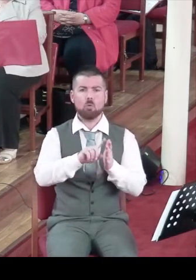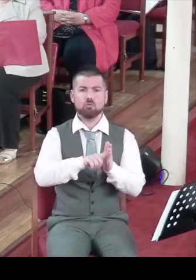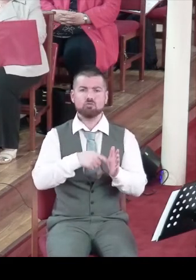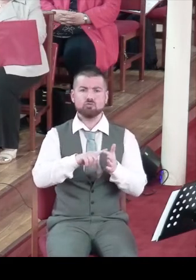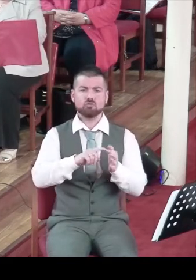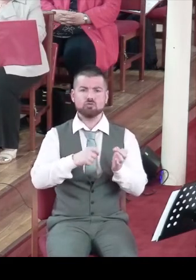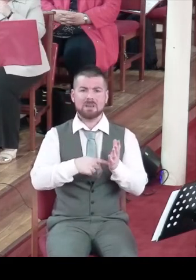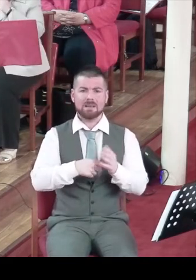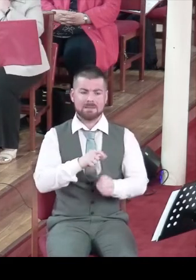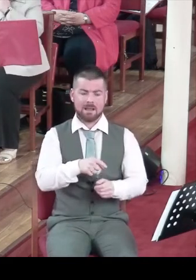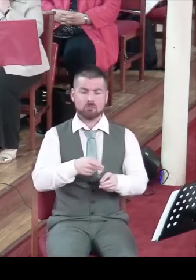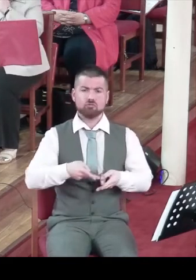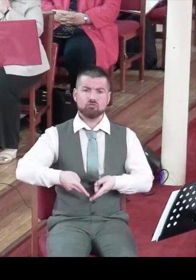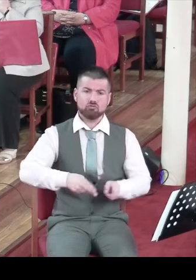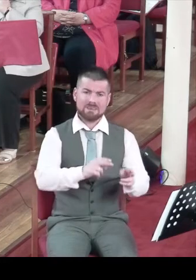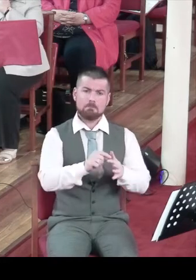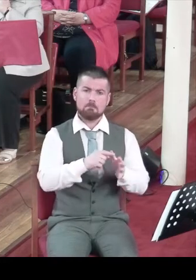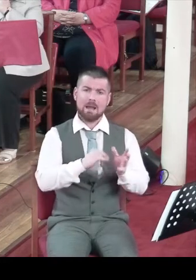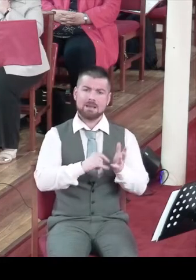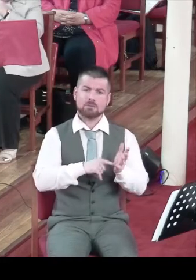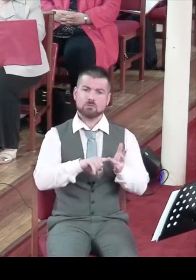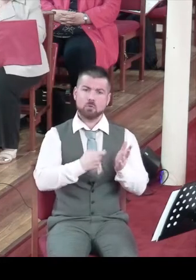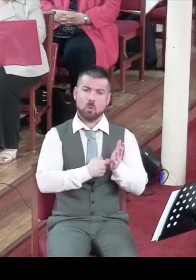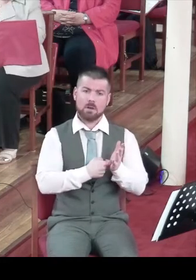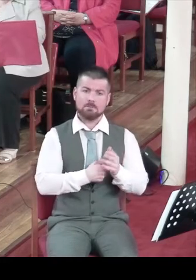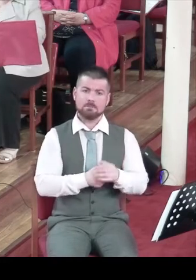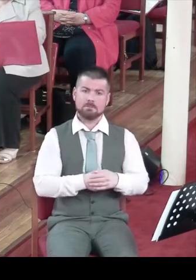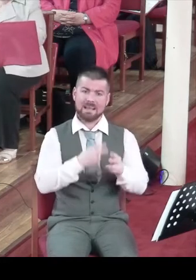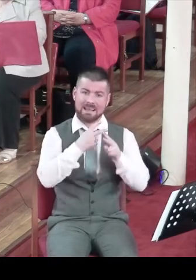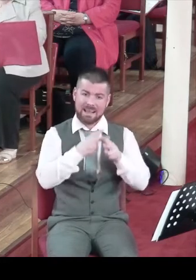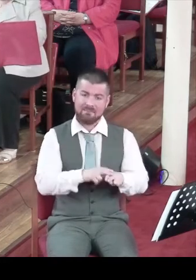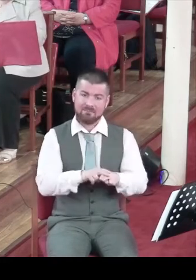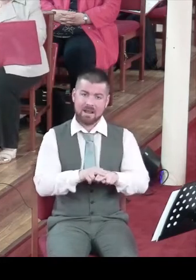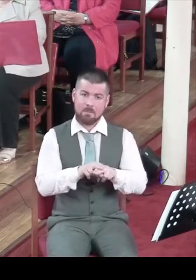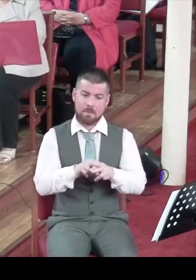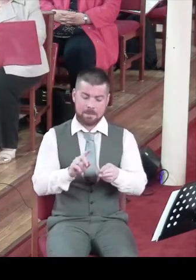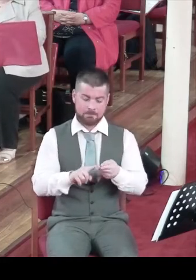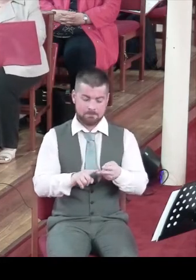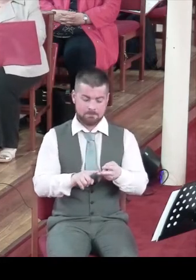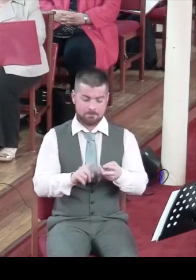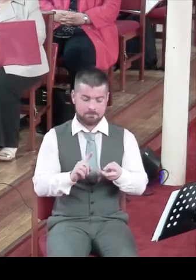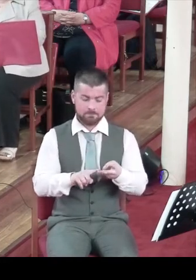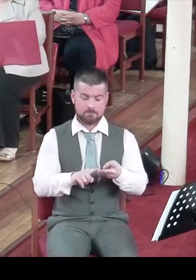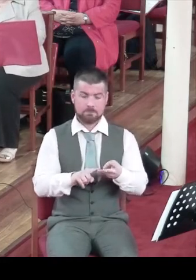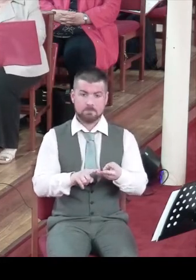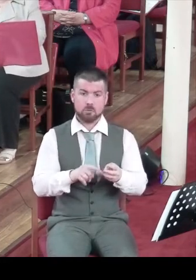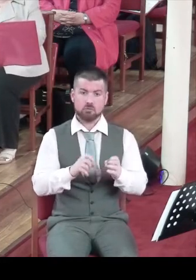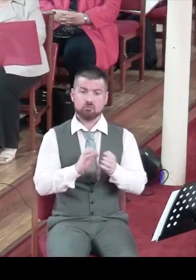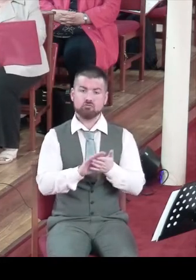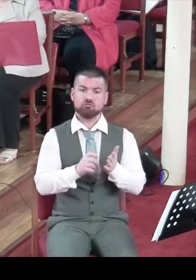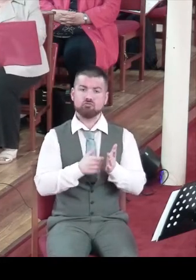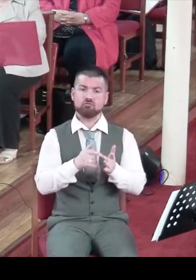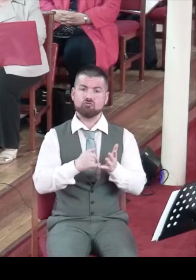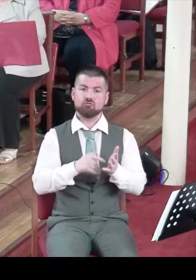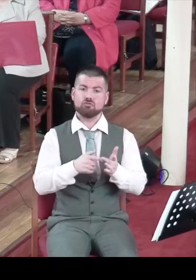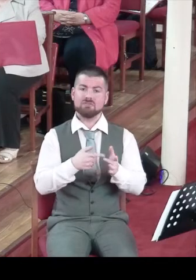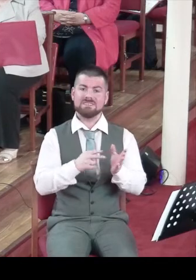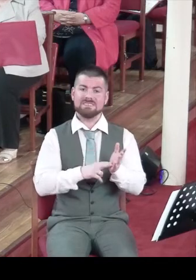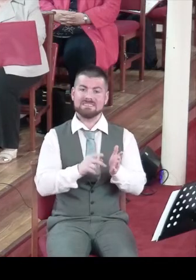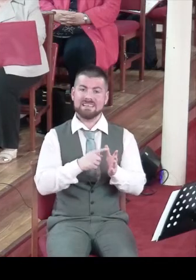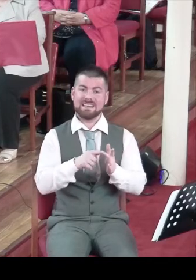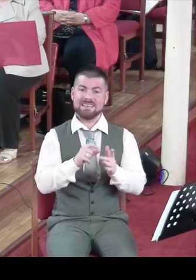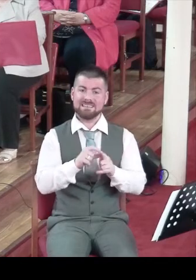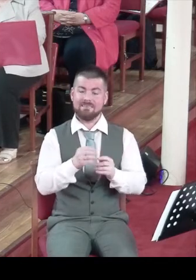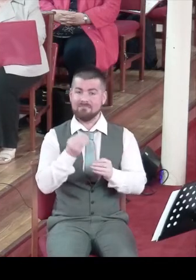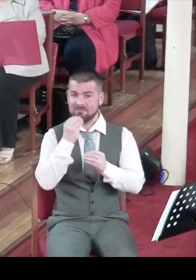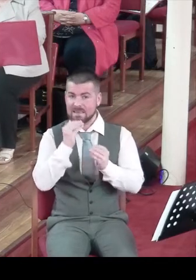were street pastors, care for the family, Christian aid, feed the